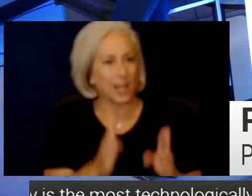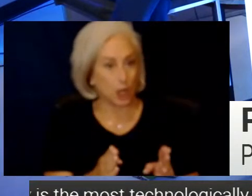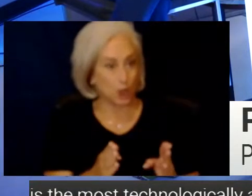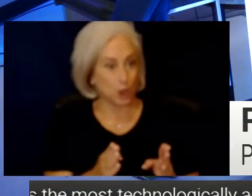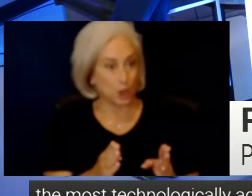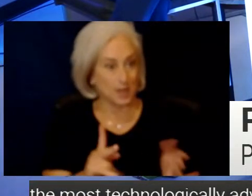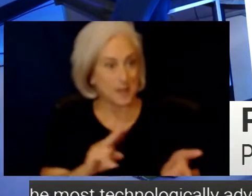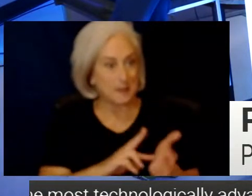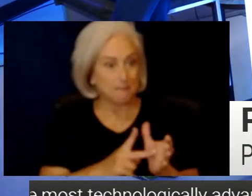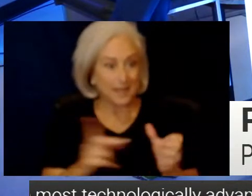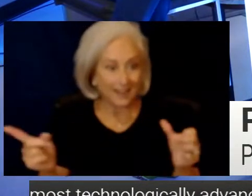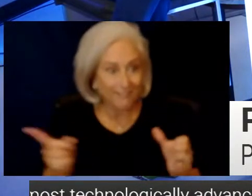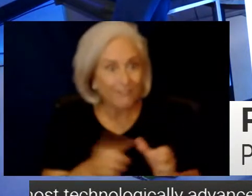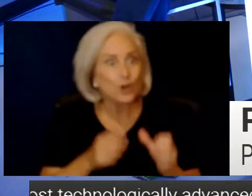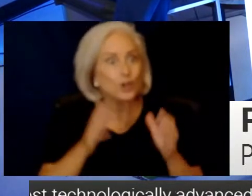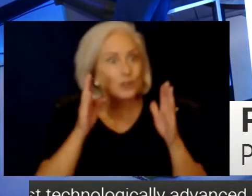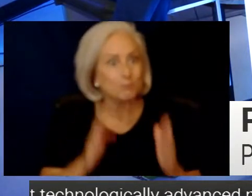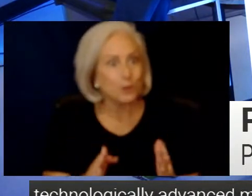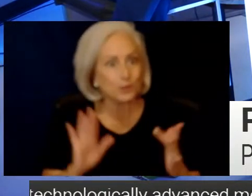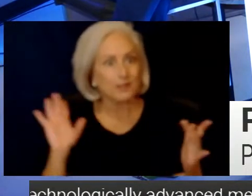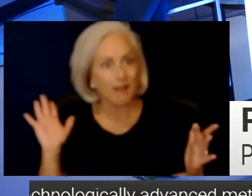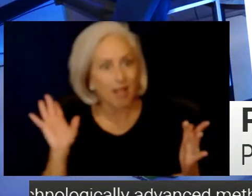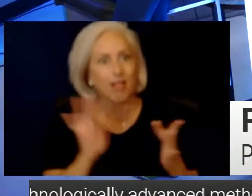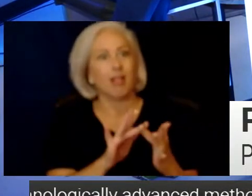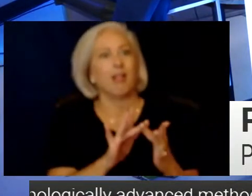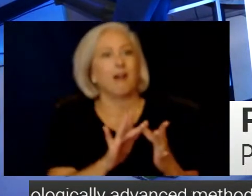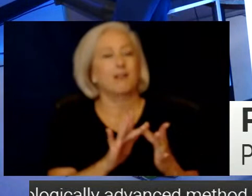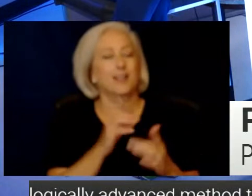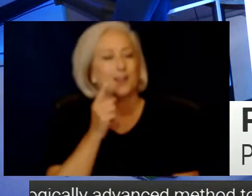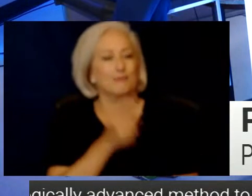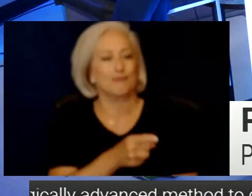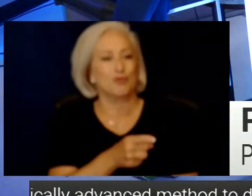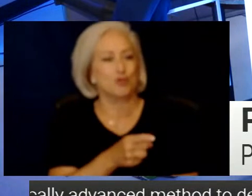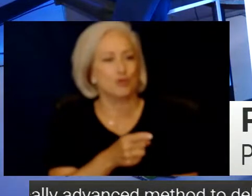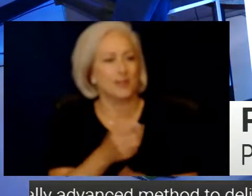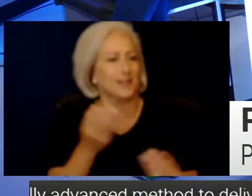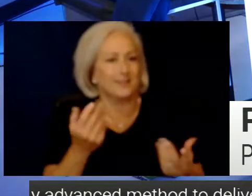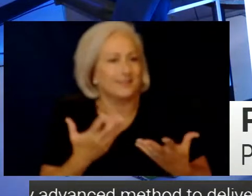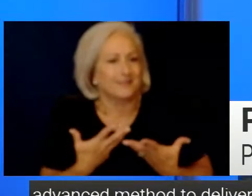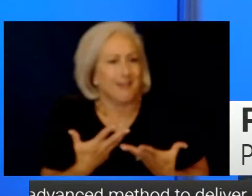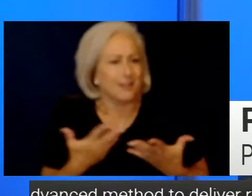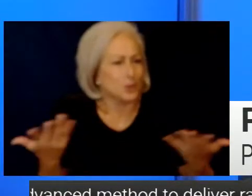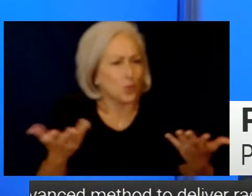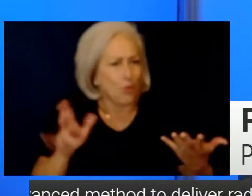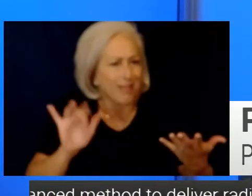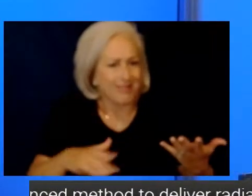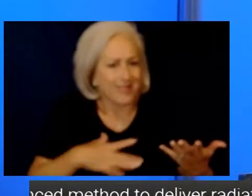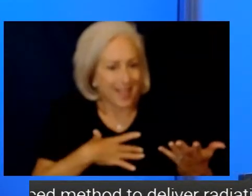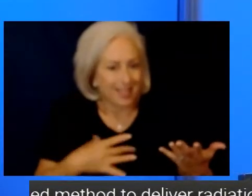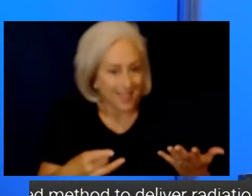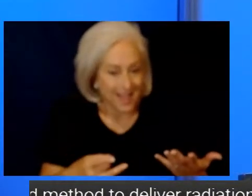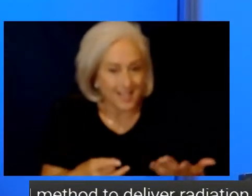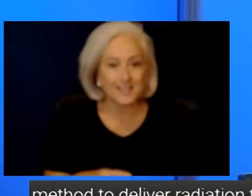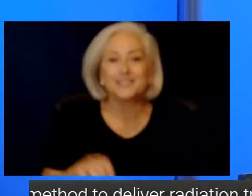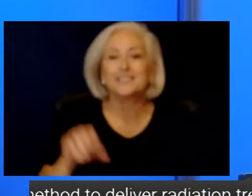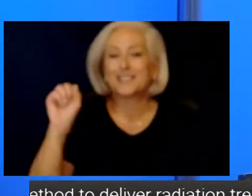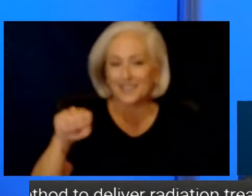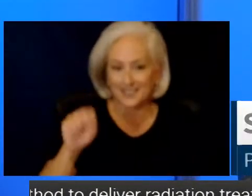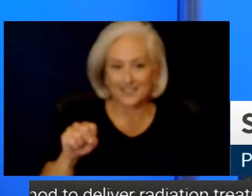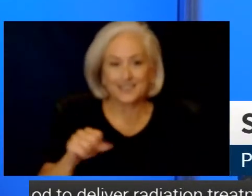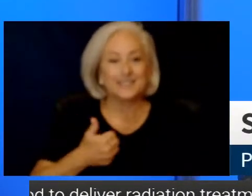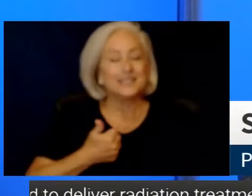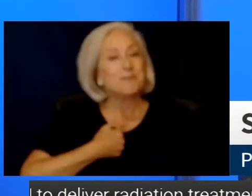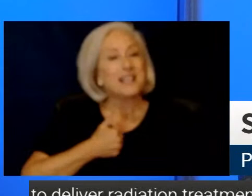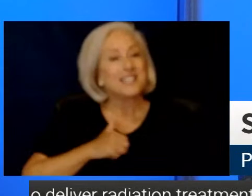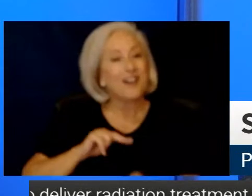patients contact. Talk to us a little bit about what that's like and how that's helped us here in Proton. Yeah, as part of being a nurse navigator and then a nurse